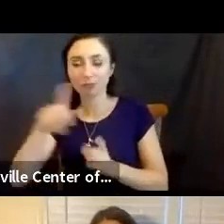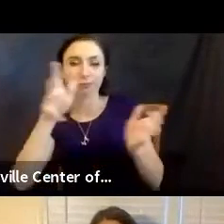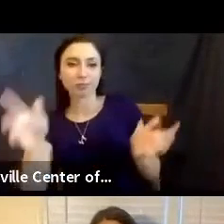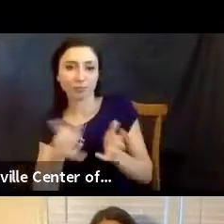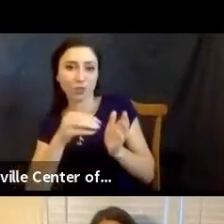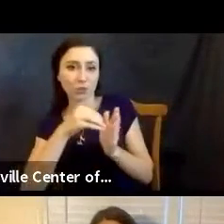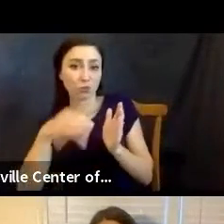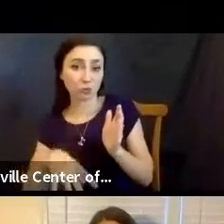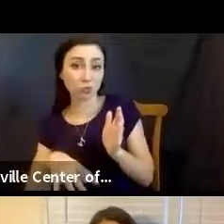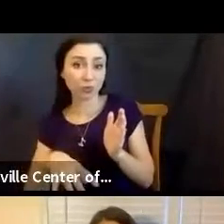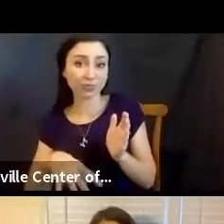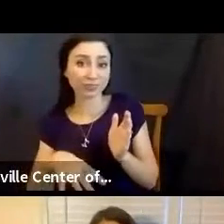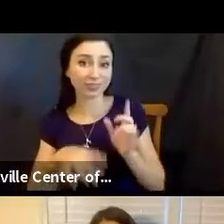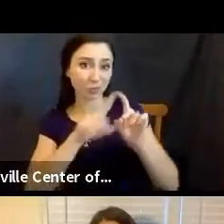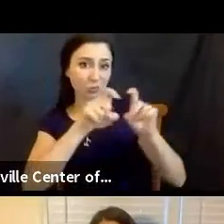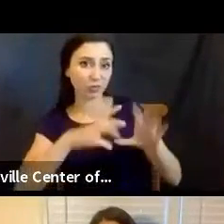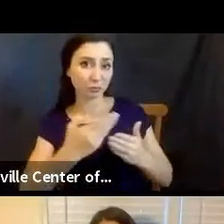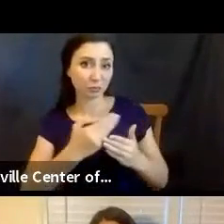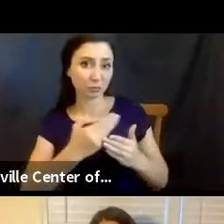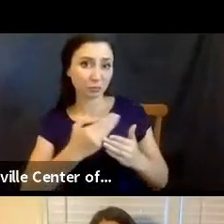they leave campus.